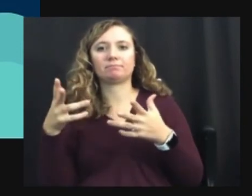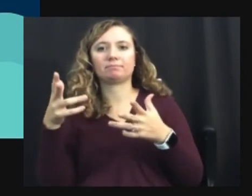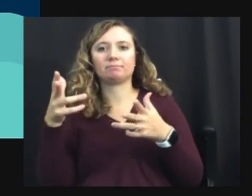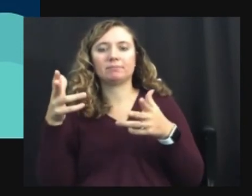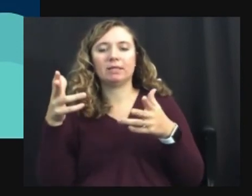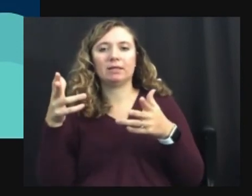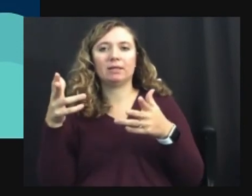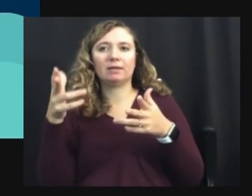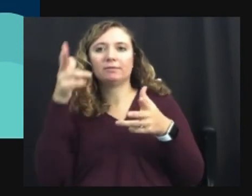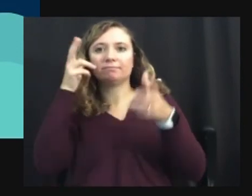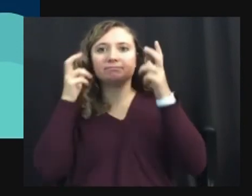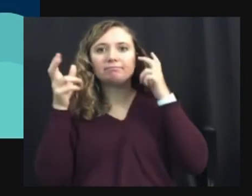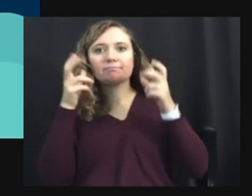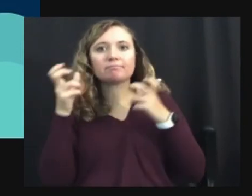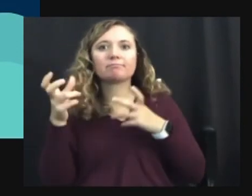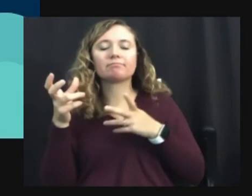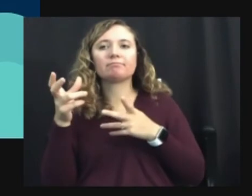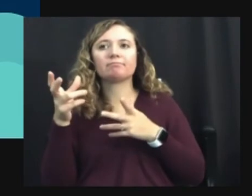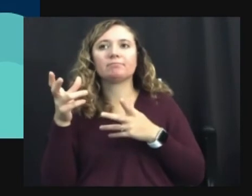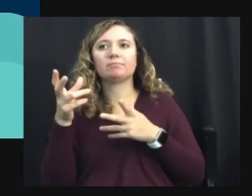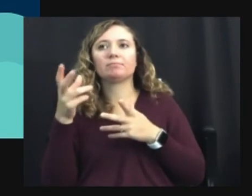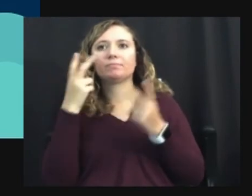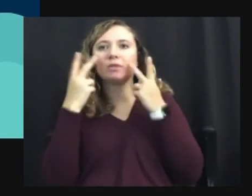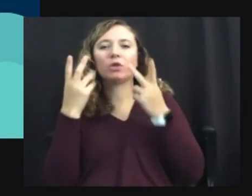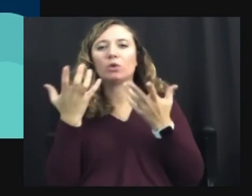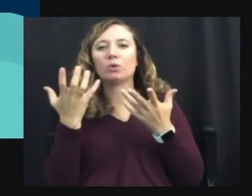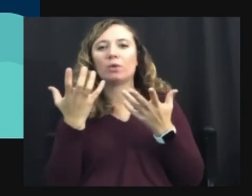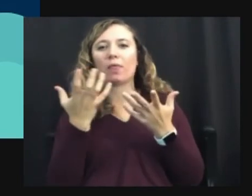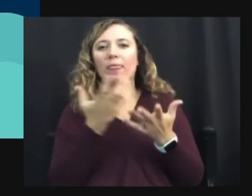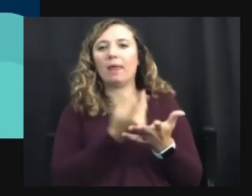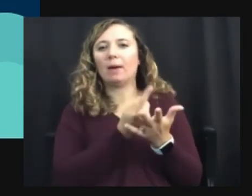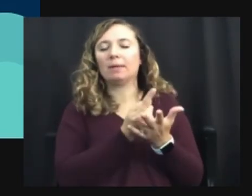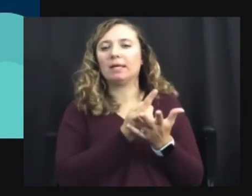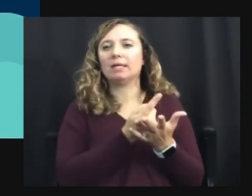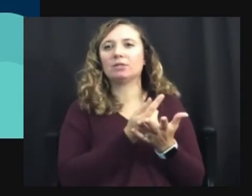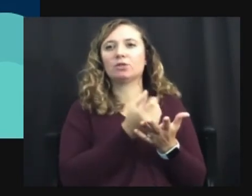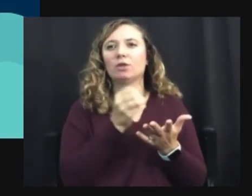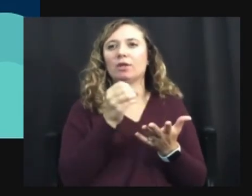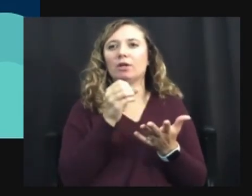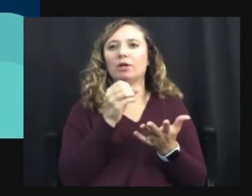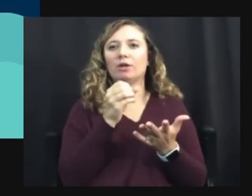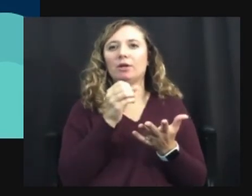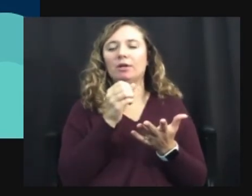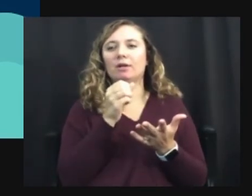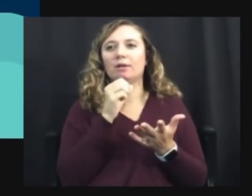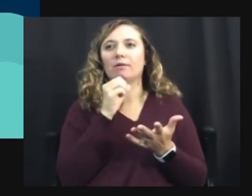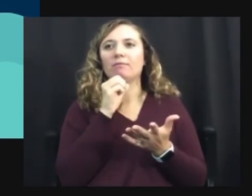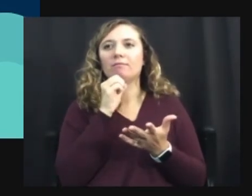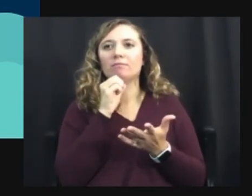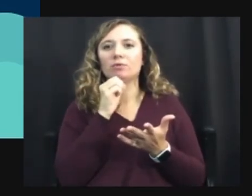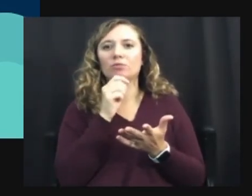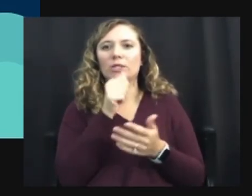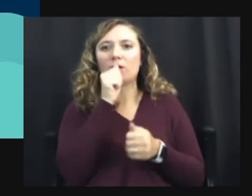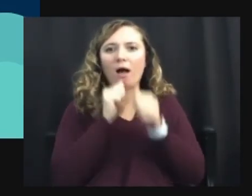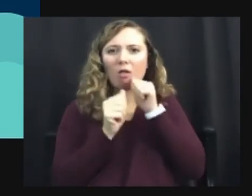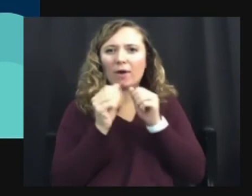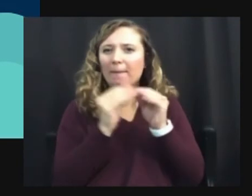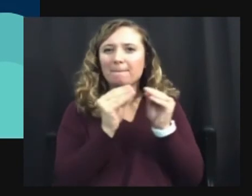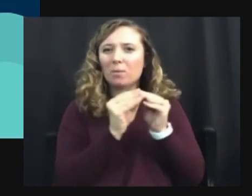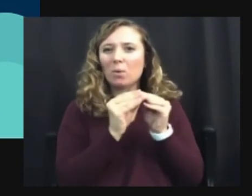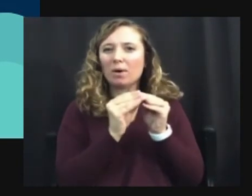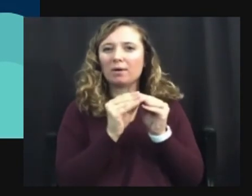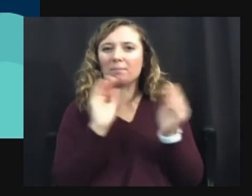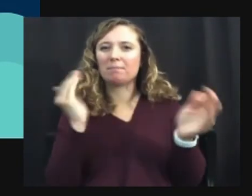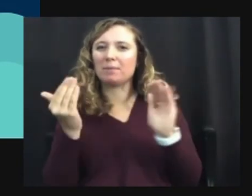to it so they tolerate it more. But you're really just teaching them to shut down and stop crying.